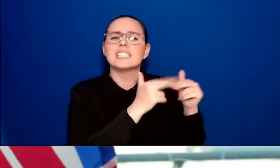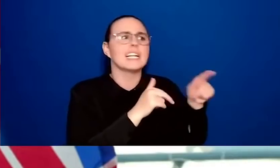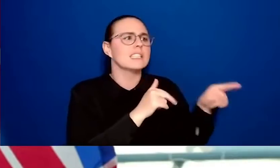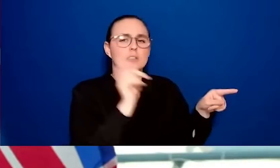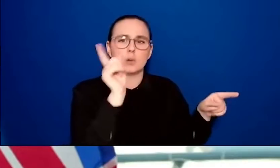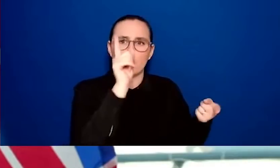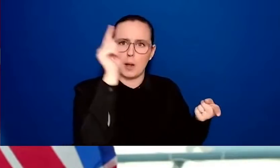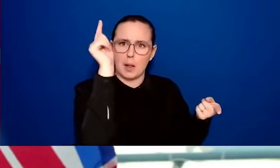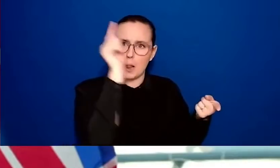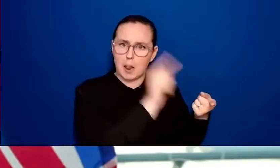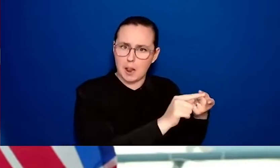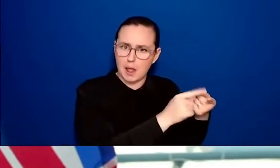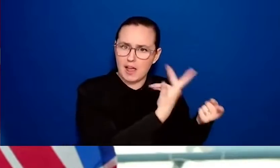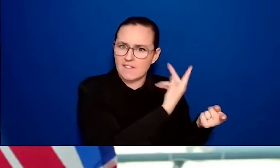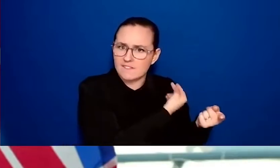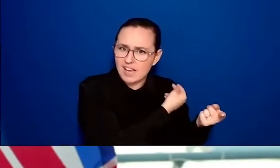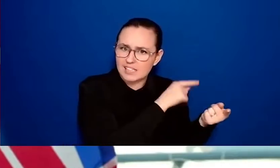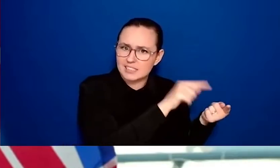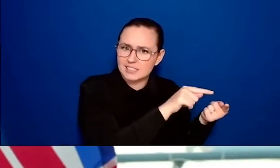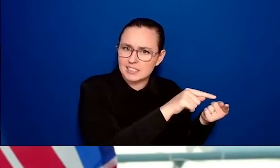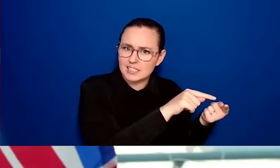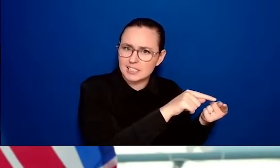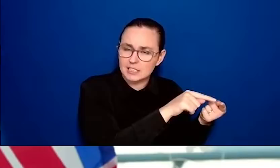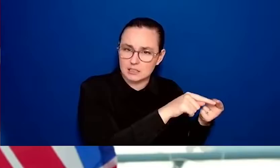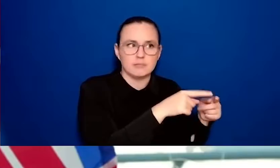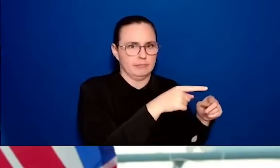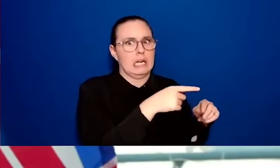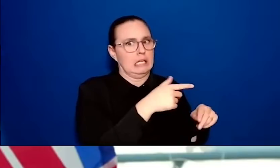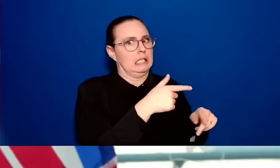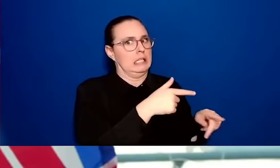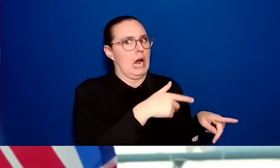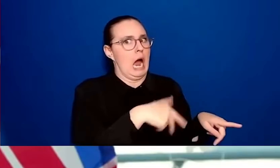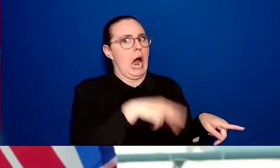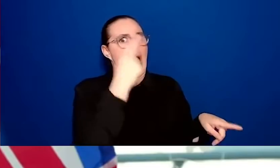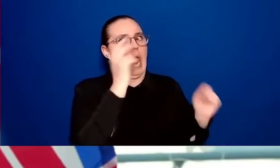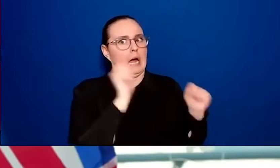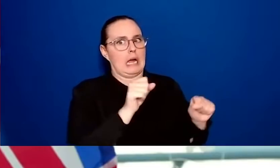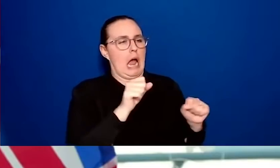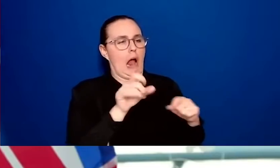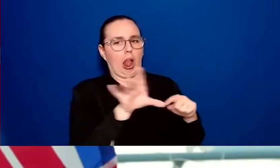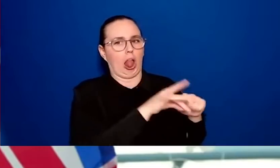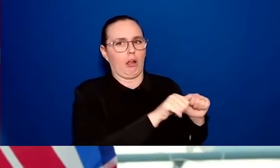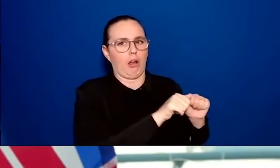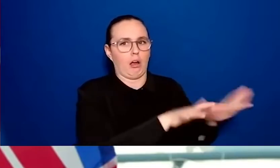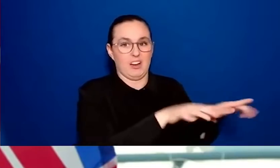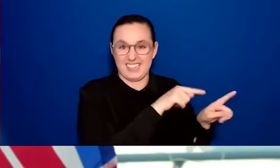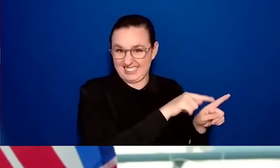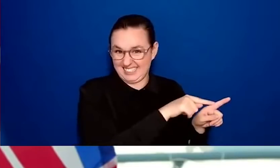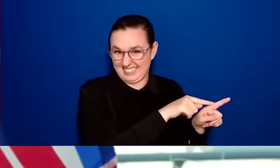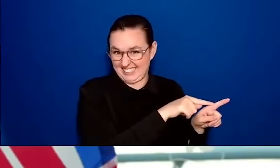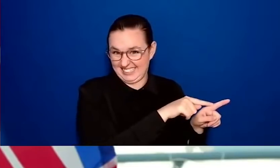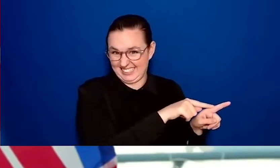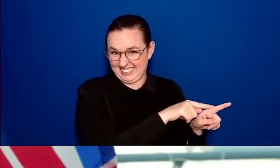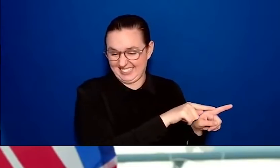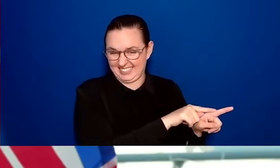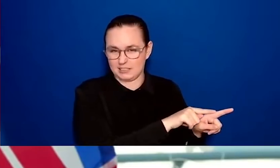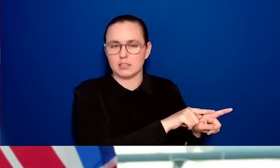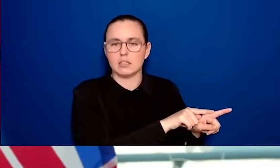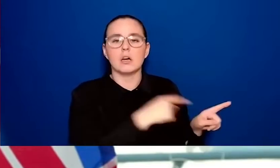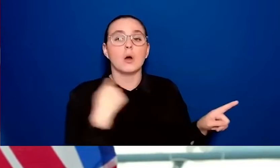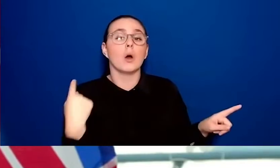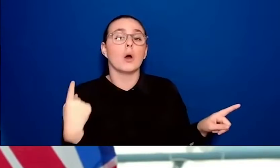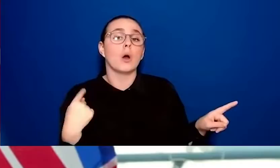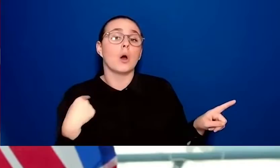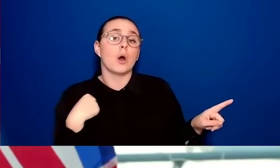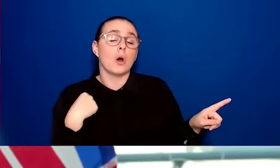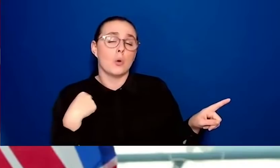having outbreaks. I know there, and I can't. I know there are some facilities in the